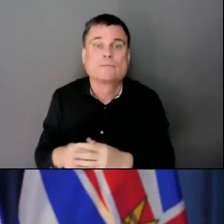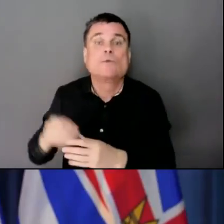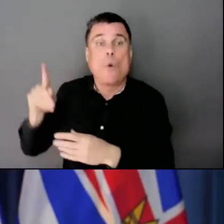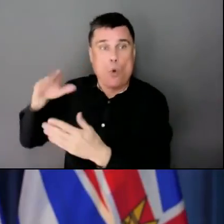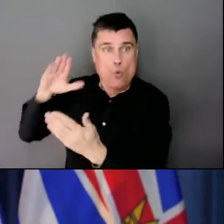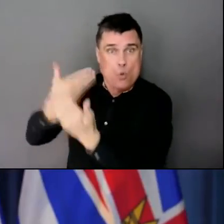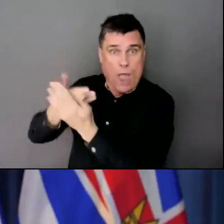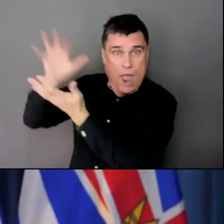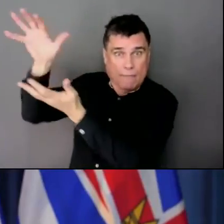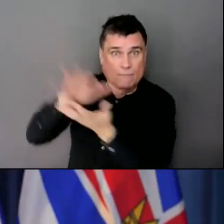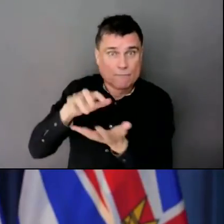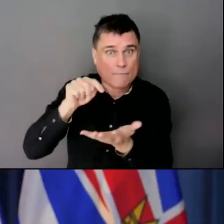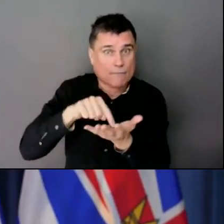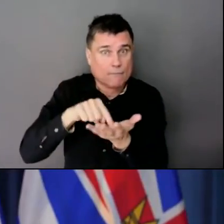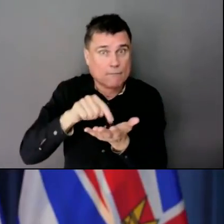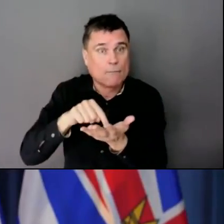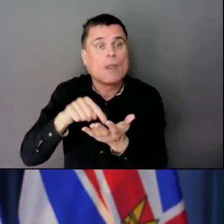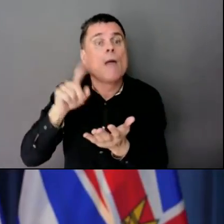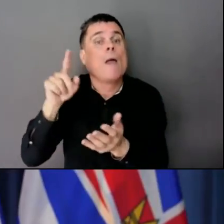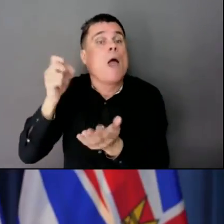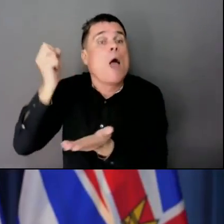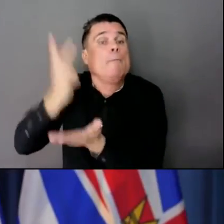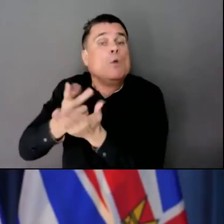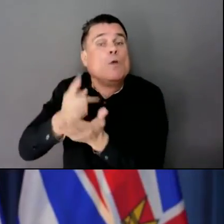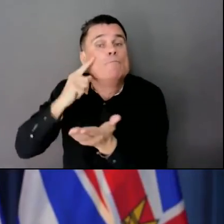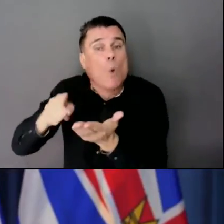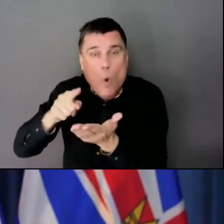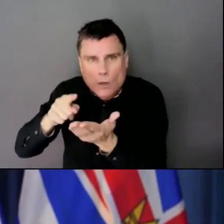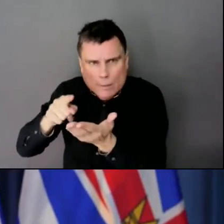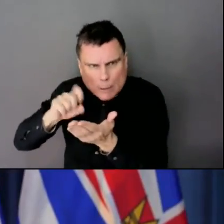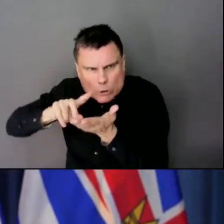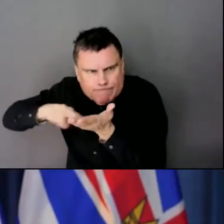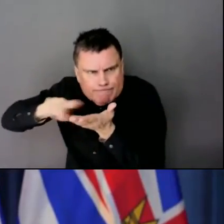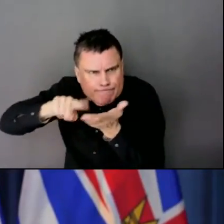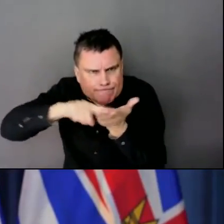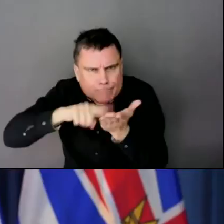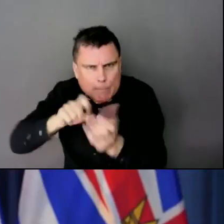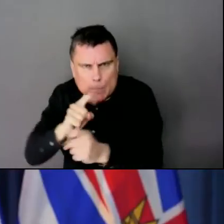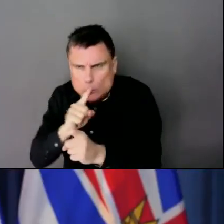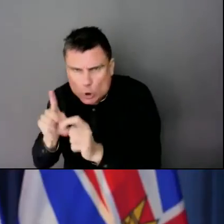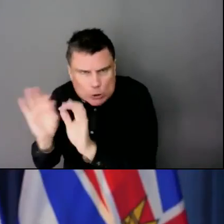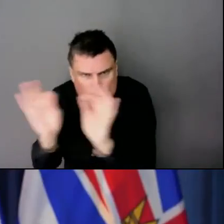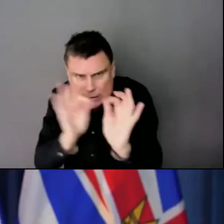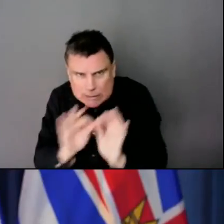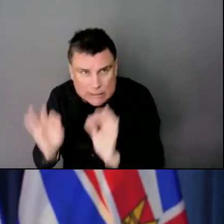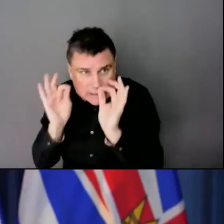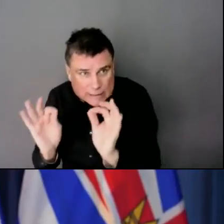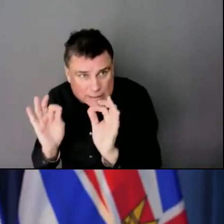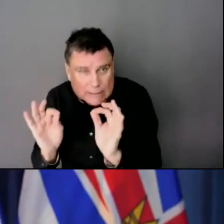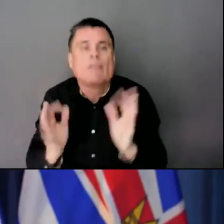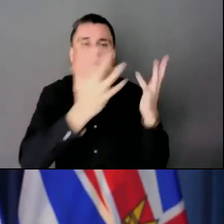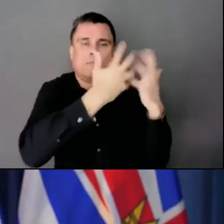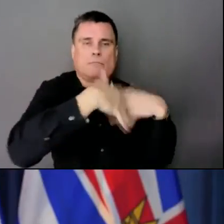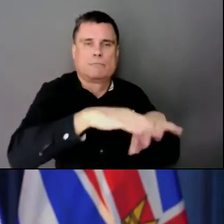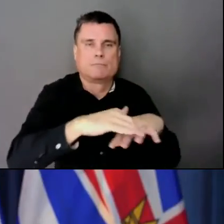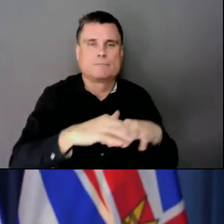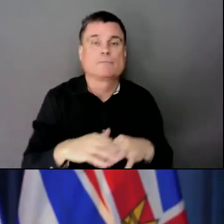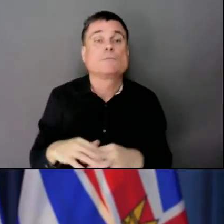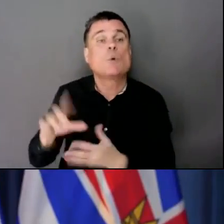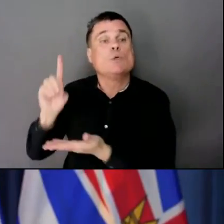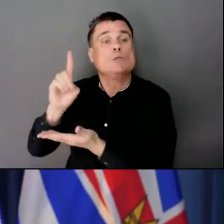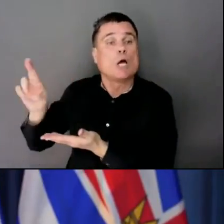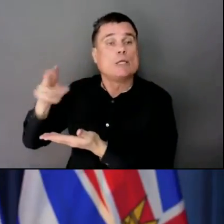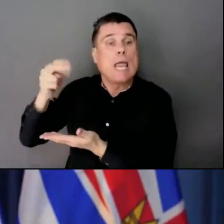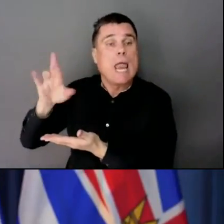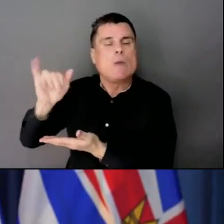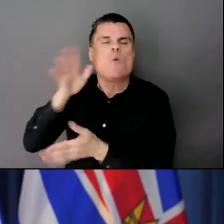to amend the plan, and again, Dr. Henry will talk about that in a moment. that I want to just reinforce, and we see this in the United